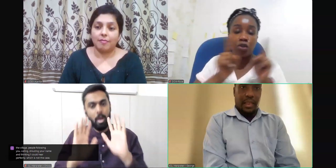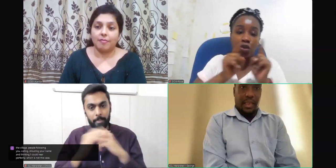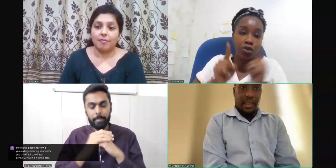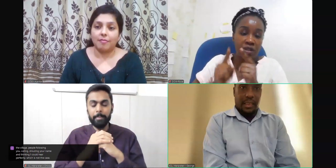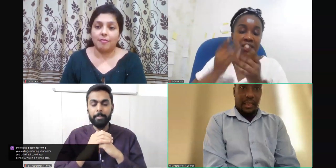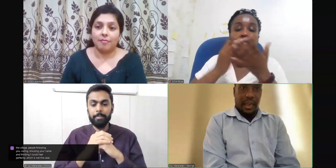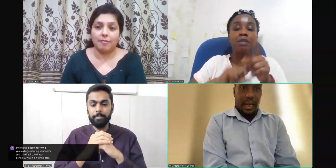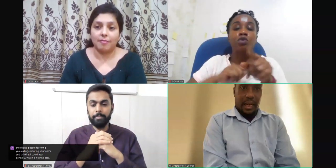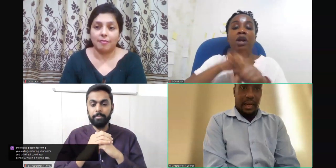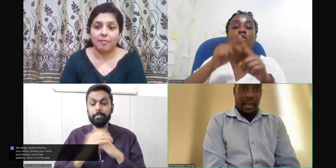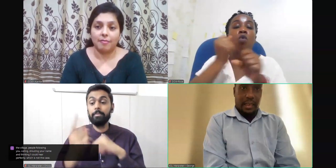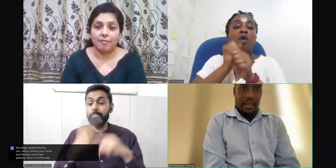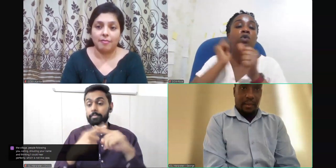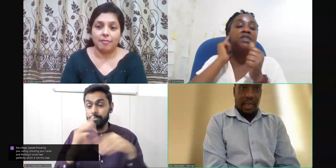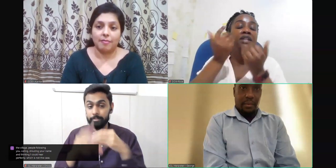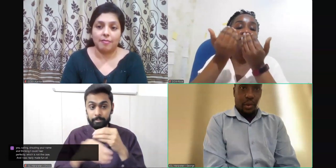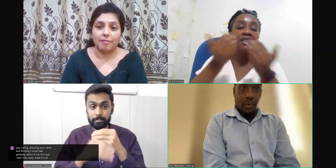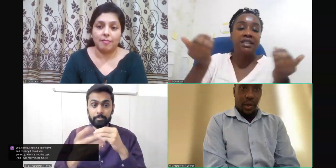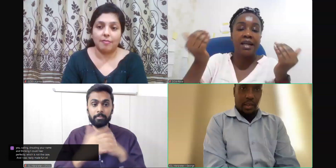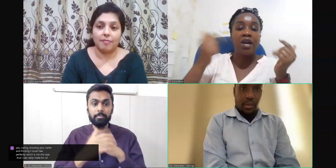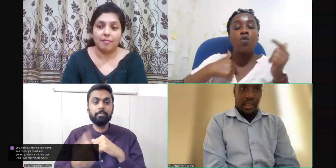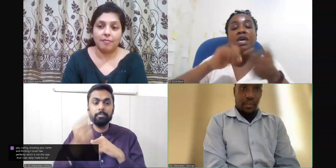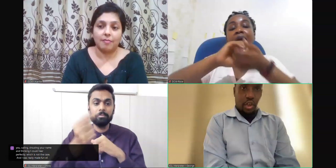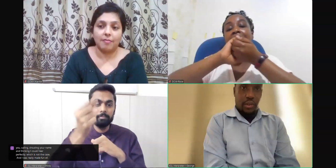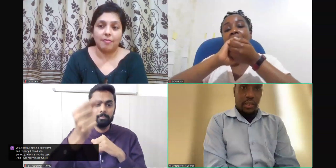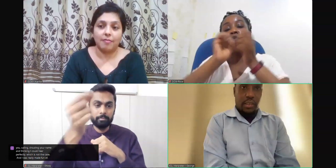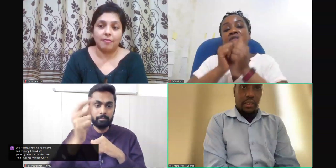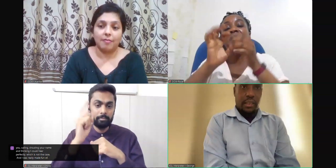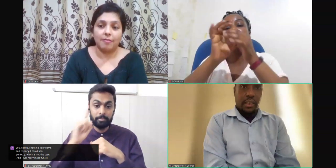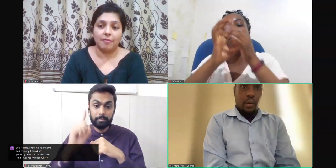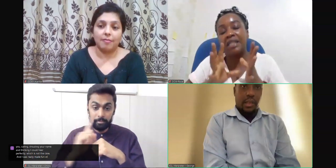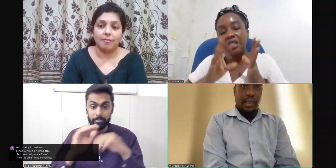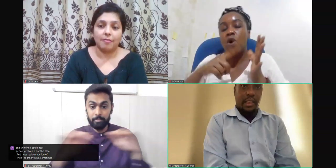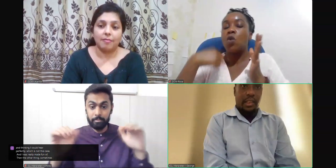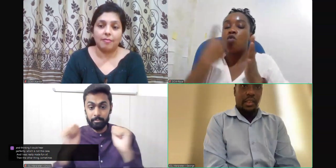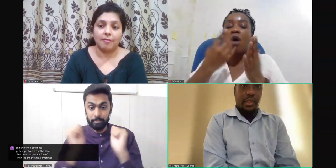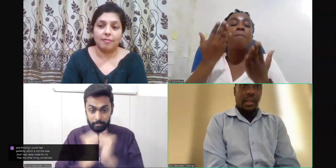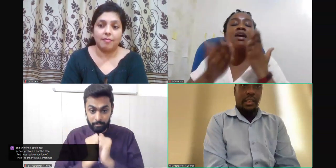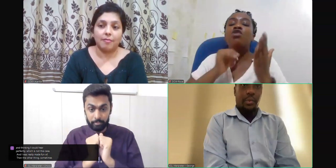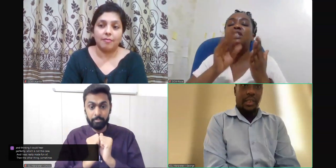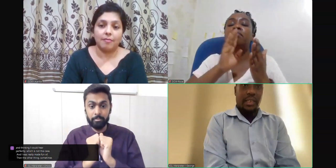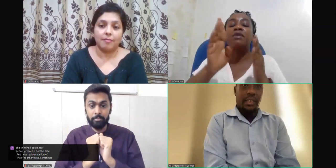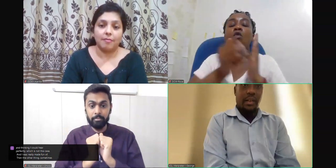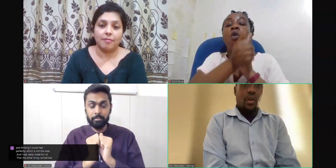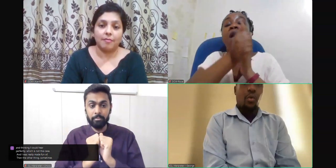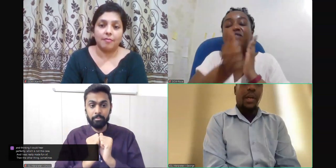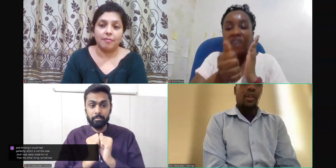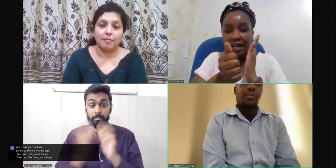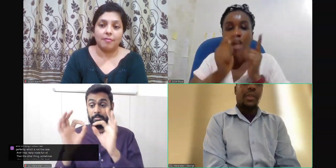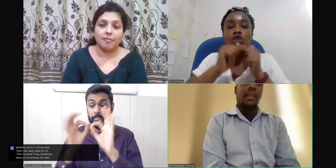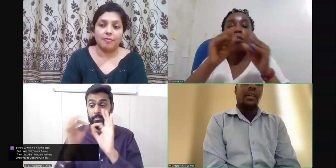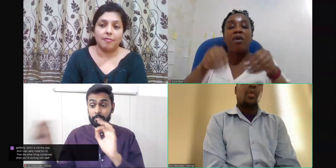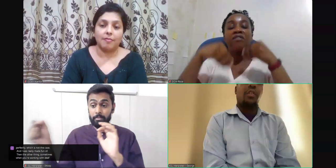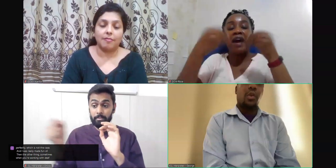The other thing, sometimes when you're working with the deaf children, you engage interpreters who may